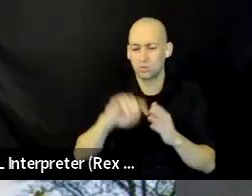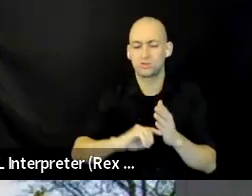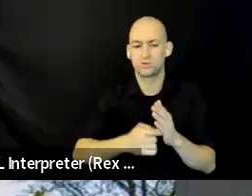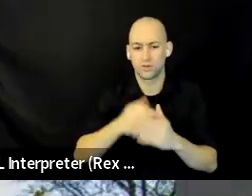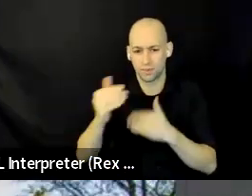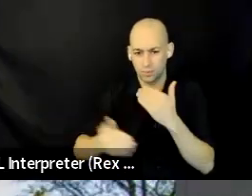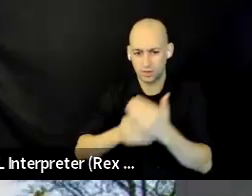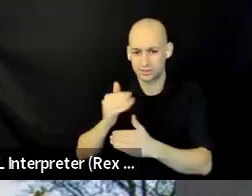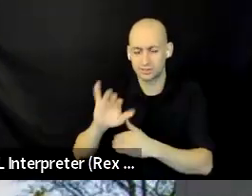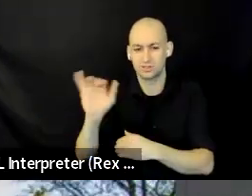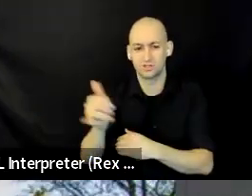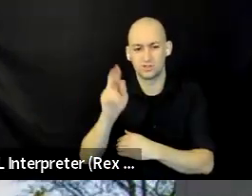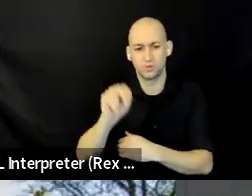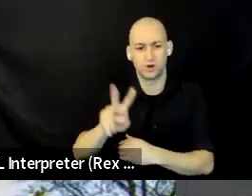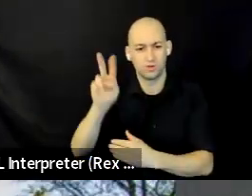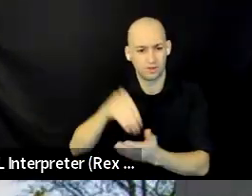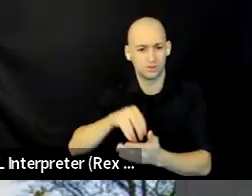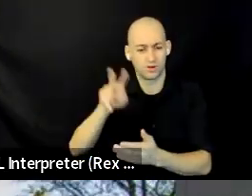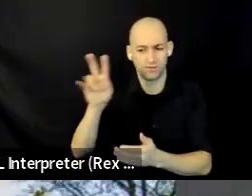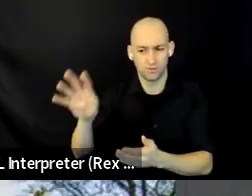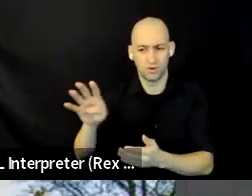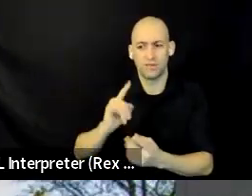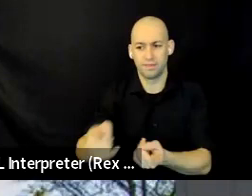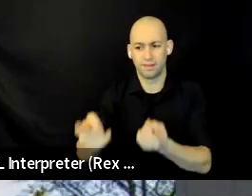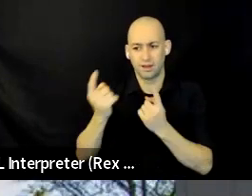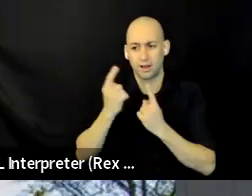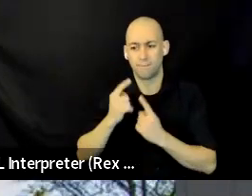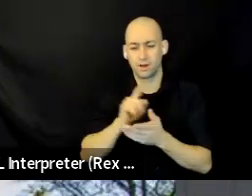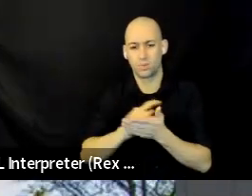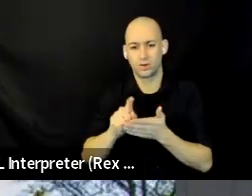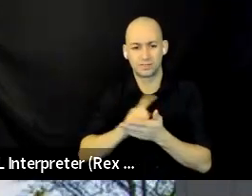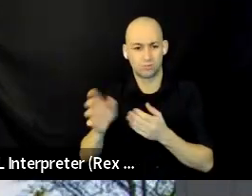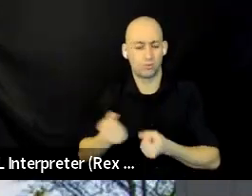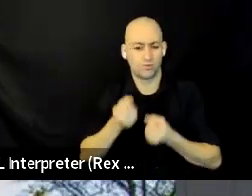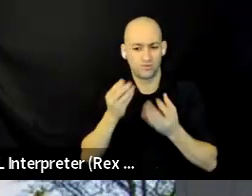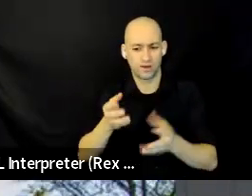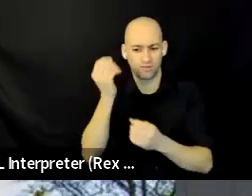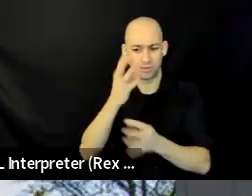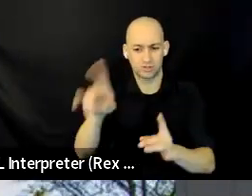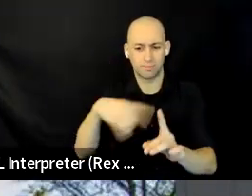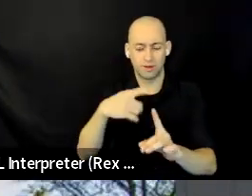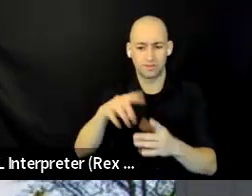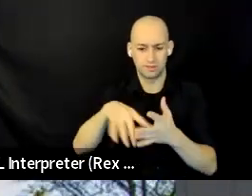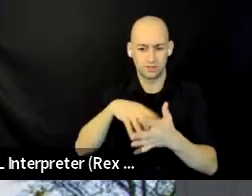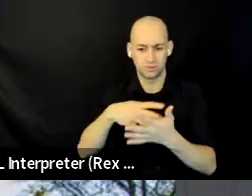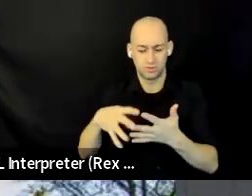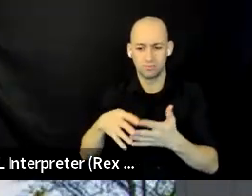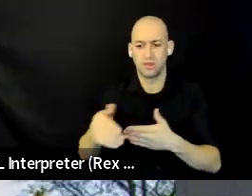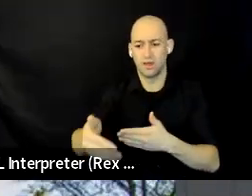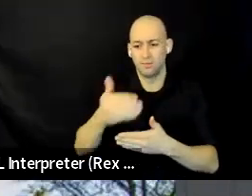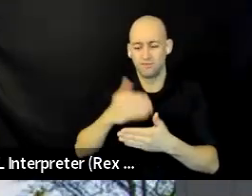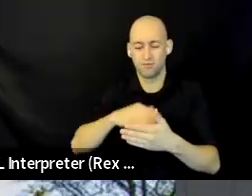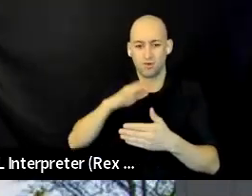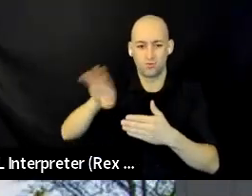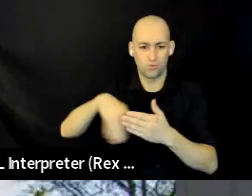January 2024, and in the coming weeks, we'll be providing more details on the schedule. Before wrapping up, I would like to also just